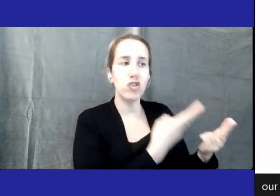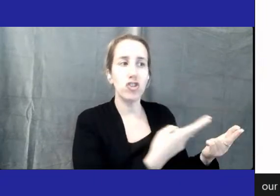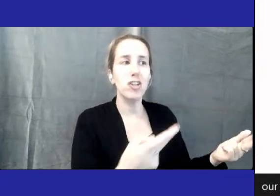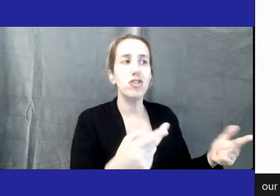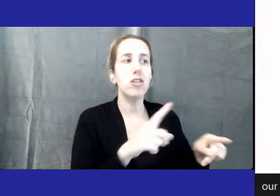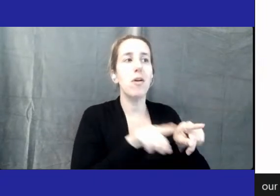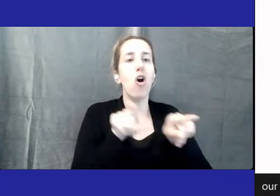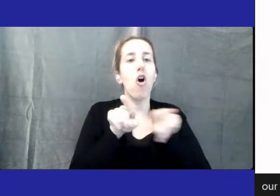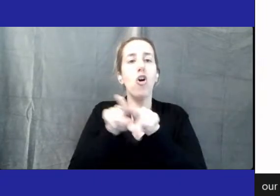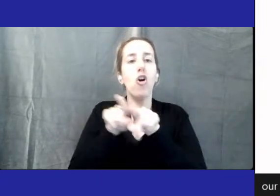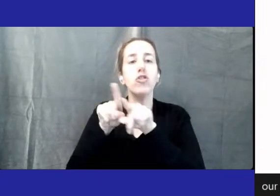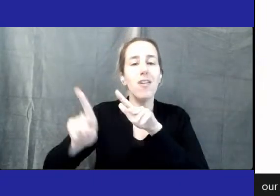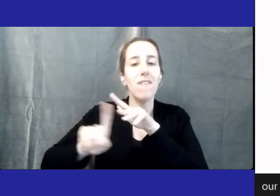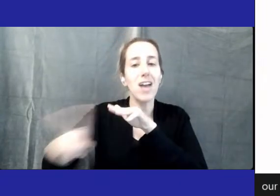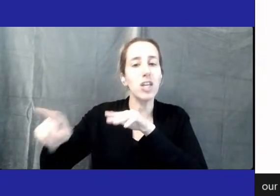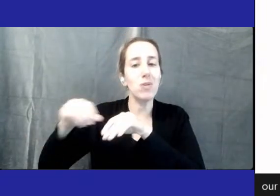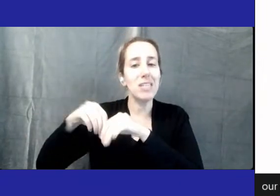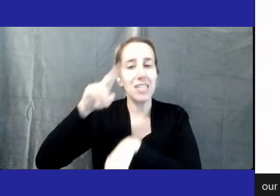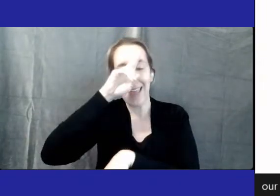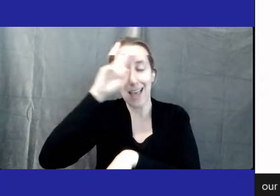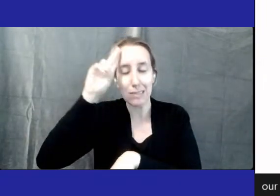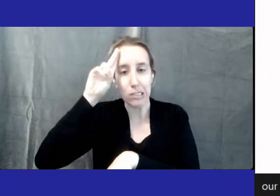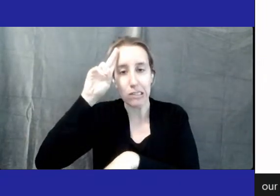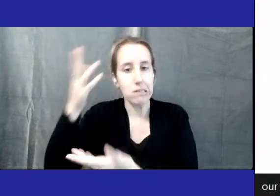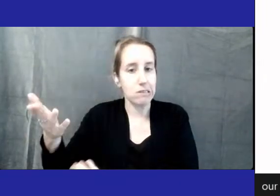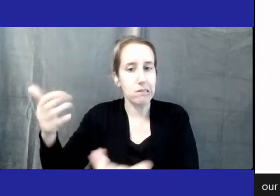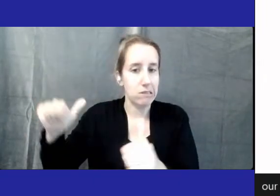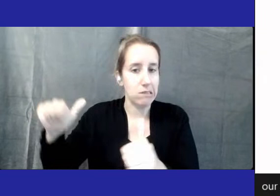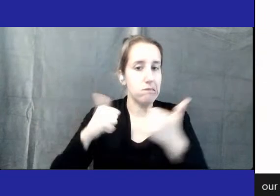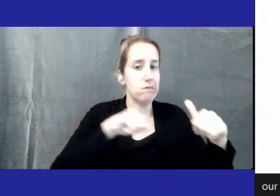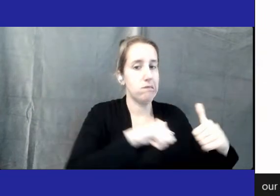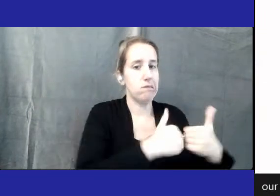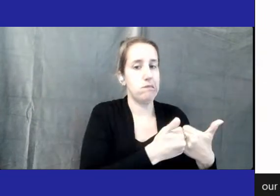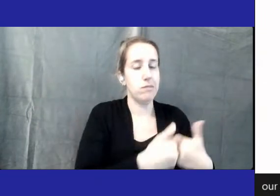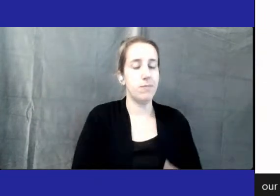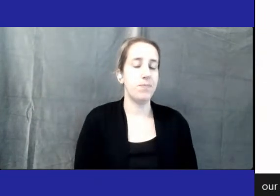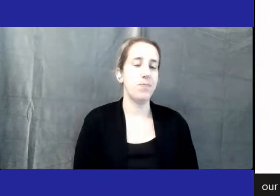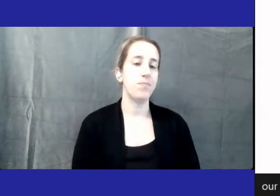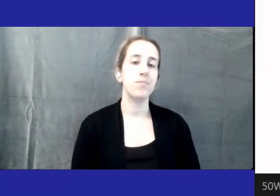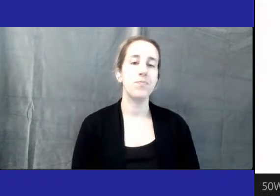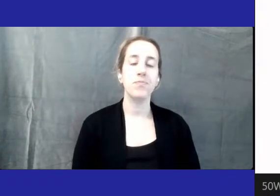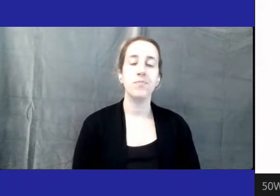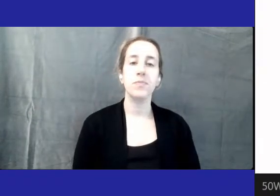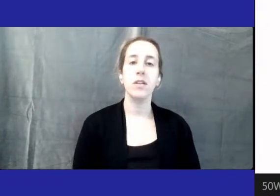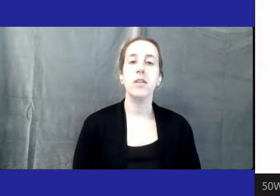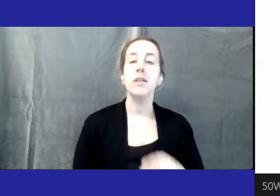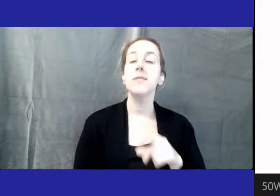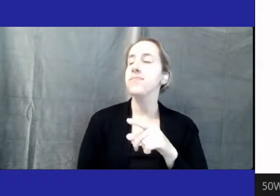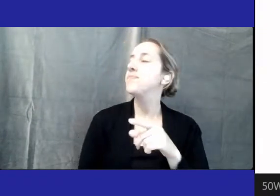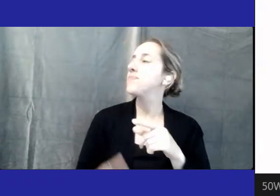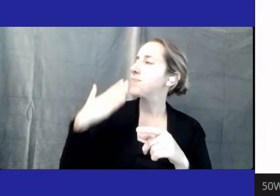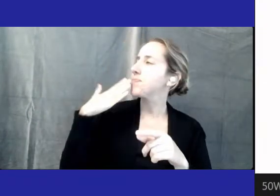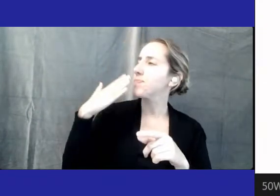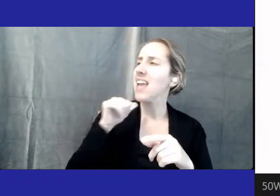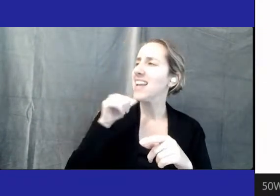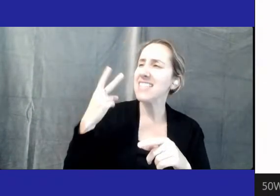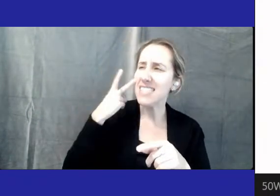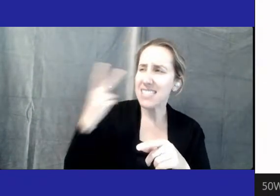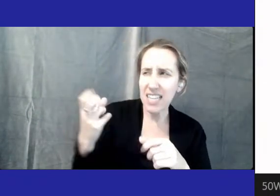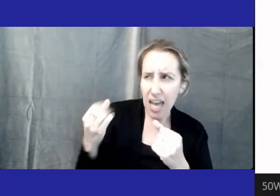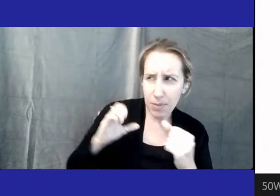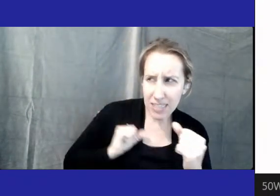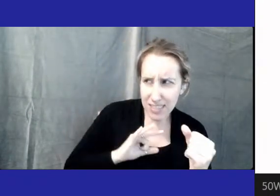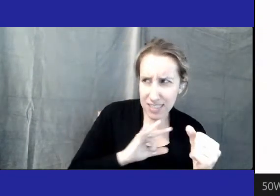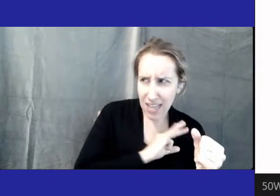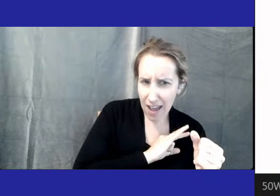efforts. Okay, thank you. Mario. Go ahead, Jackie. So I didn't see, how many staff do you have? I didn't